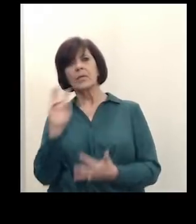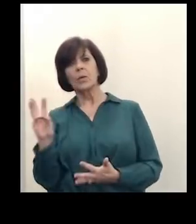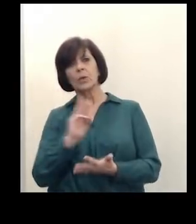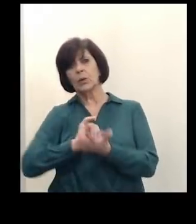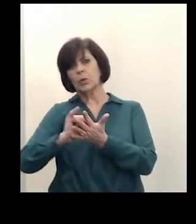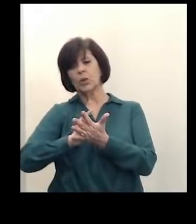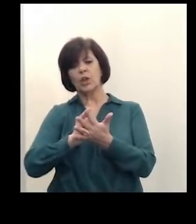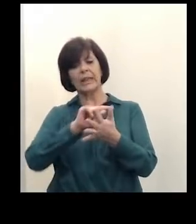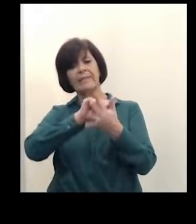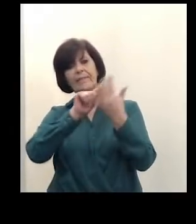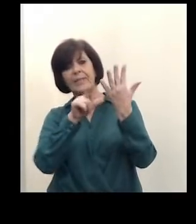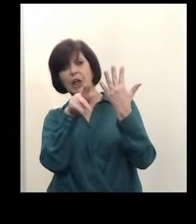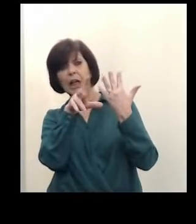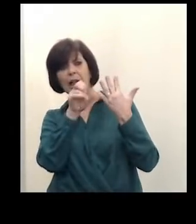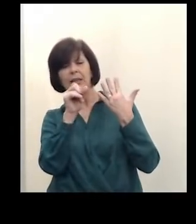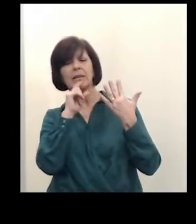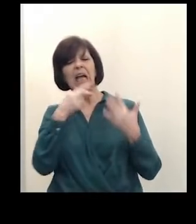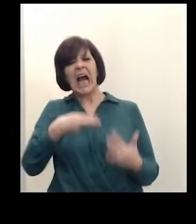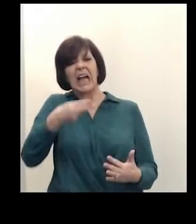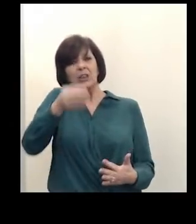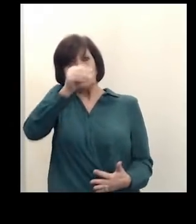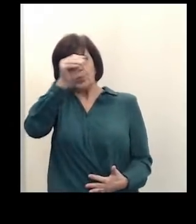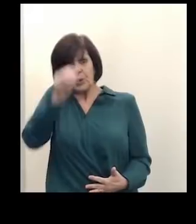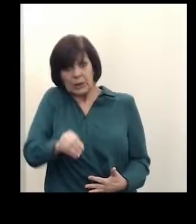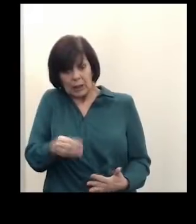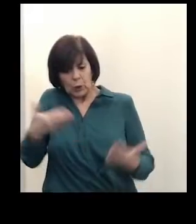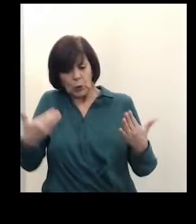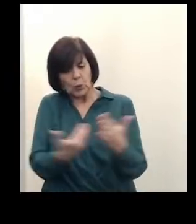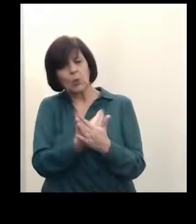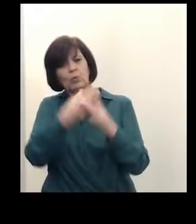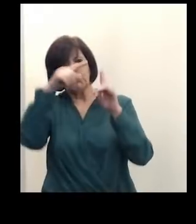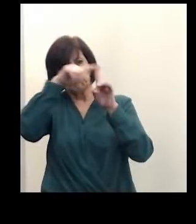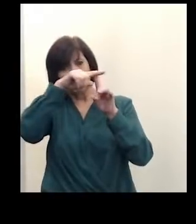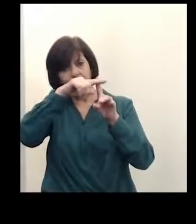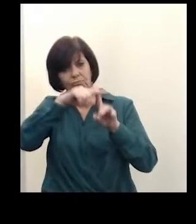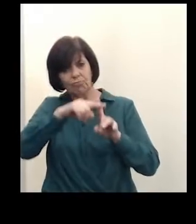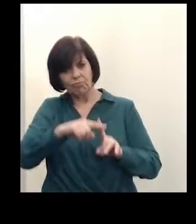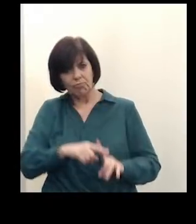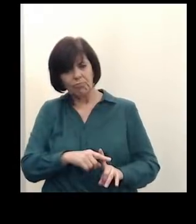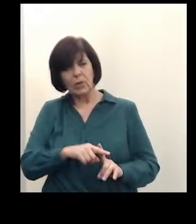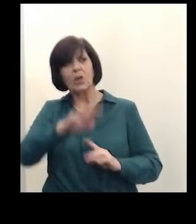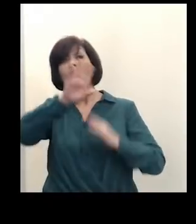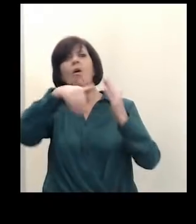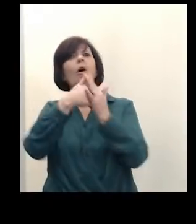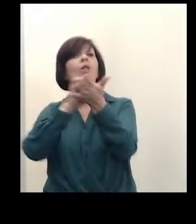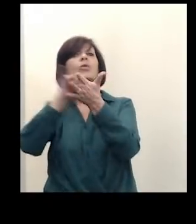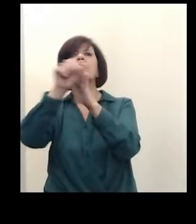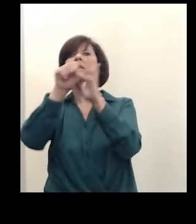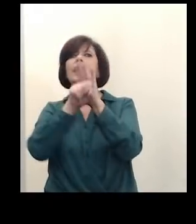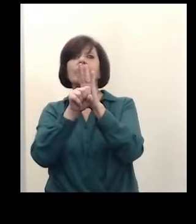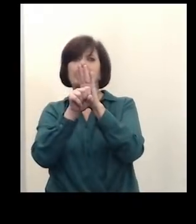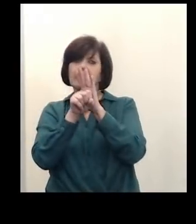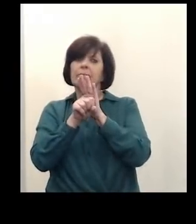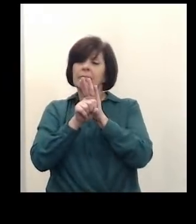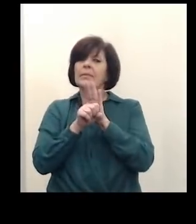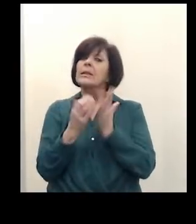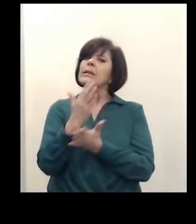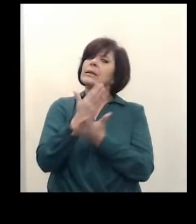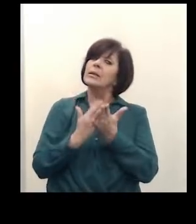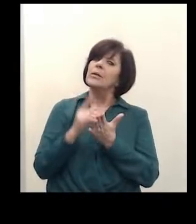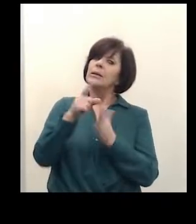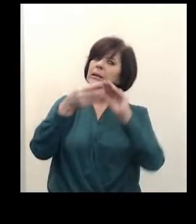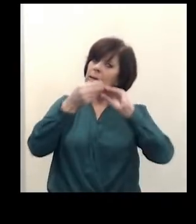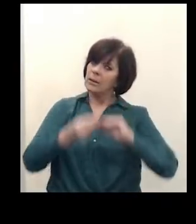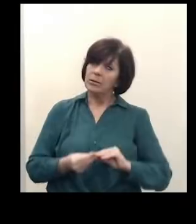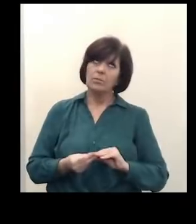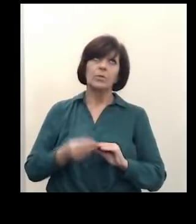regions have the highest percentage of rates of new daily and weekly COVID cases in all of New York State. And some of these rates are exceptionally